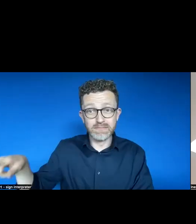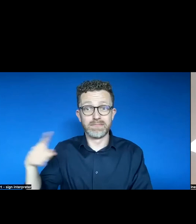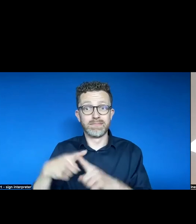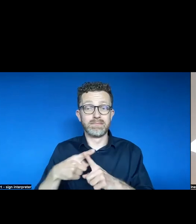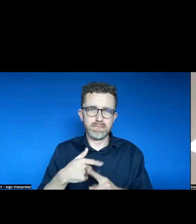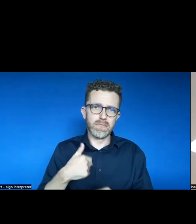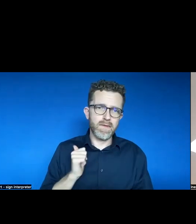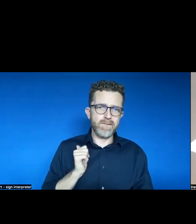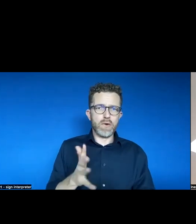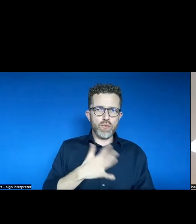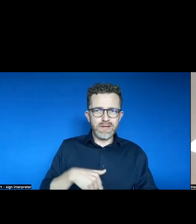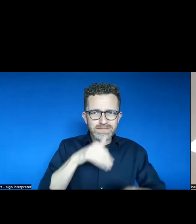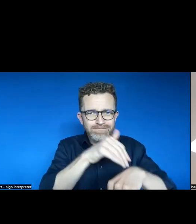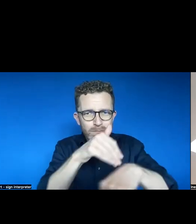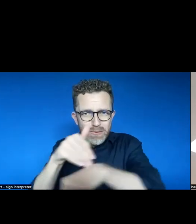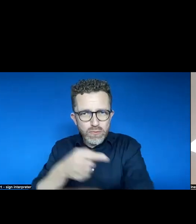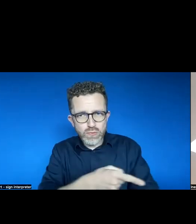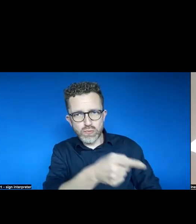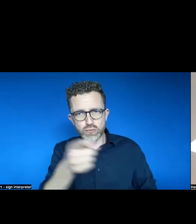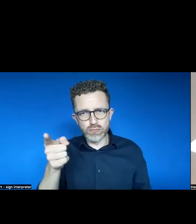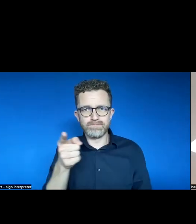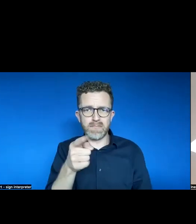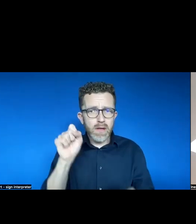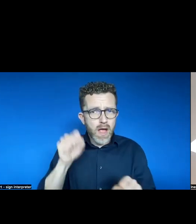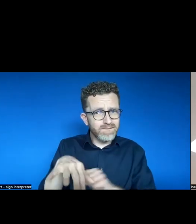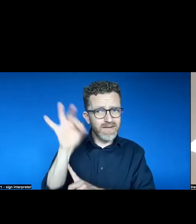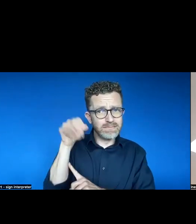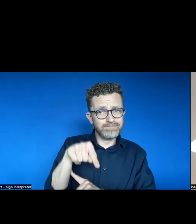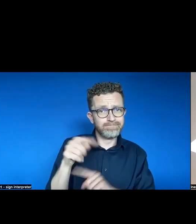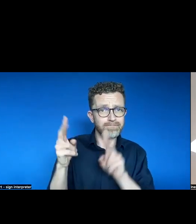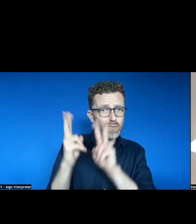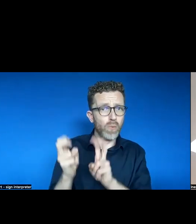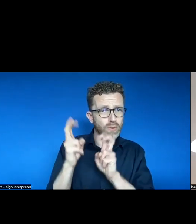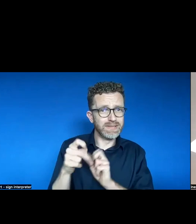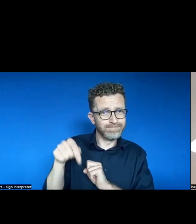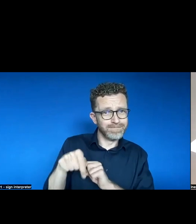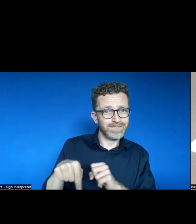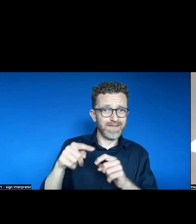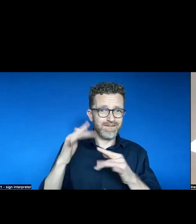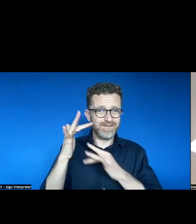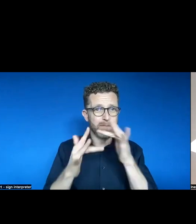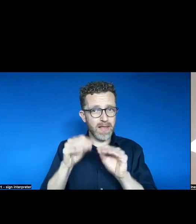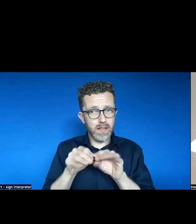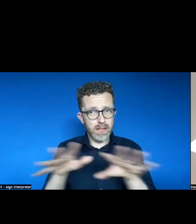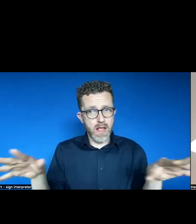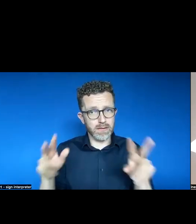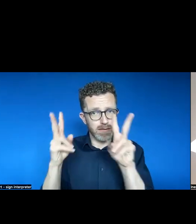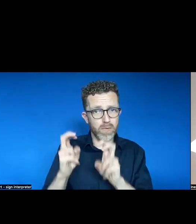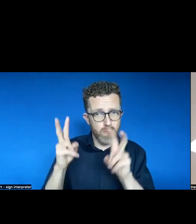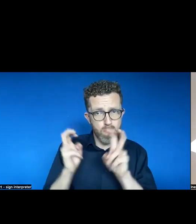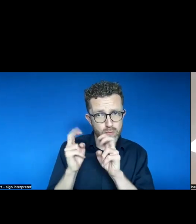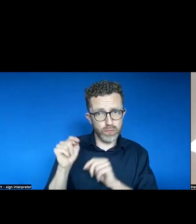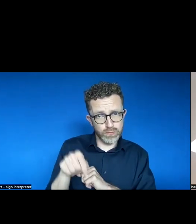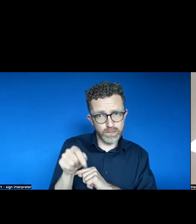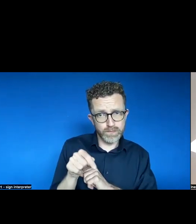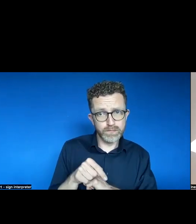recording of this webinar after it will be on ENIL's Facebook page, but we can also share it with all of you who